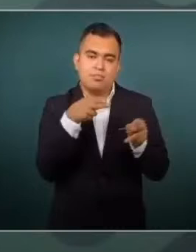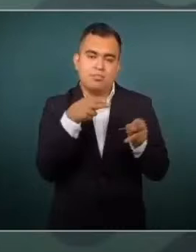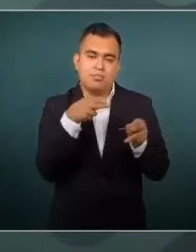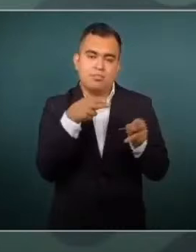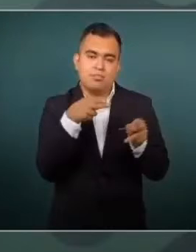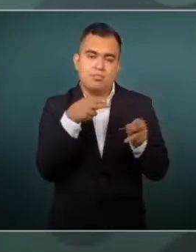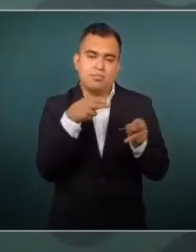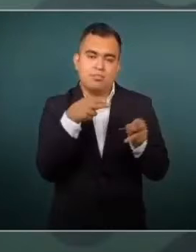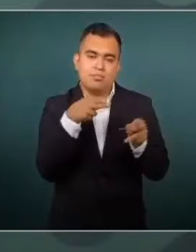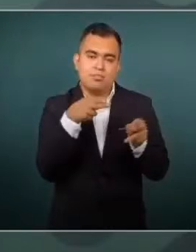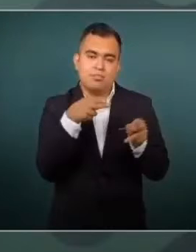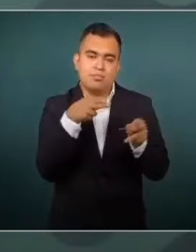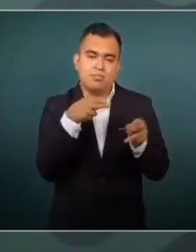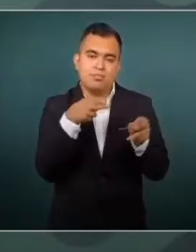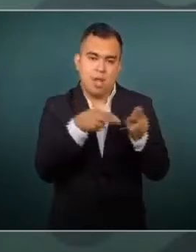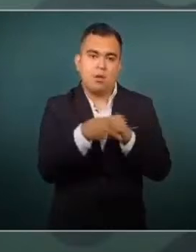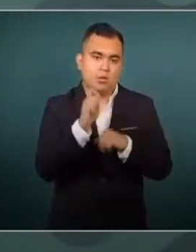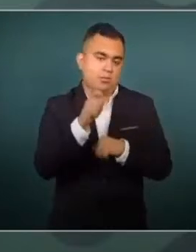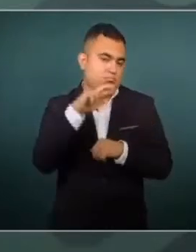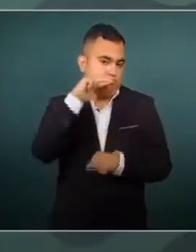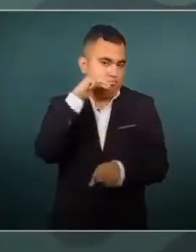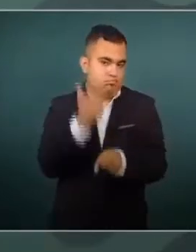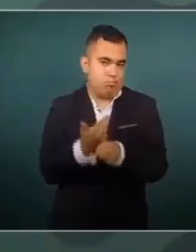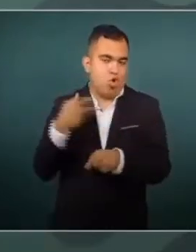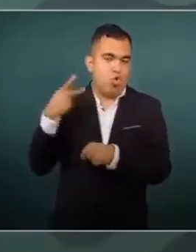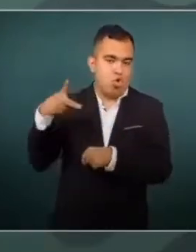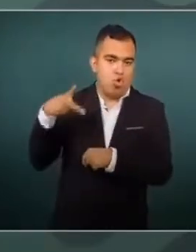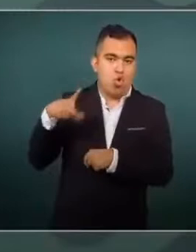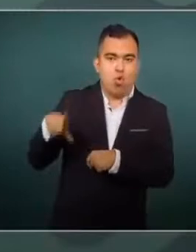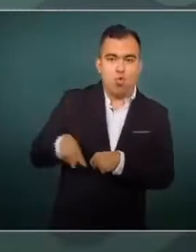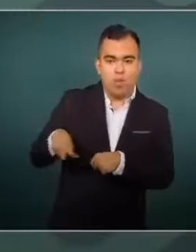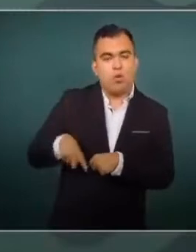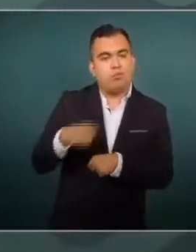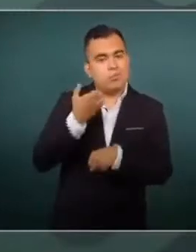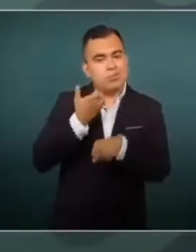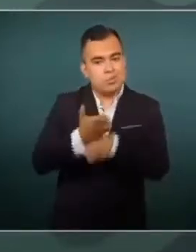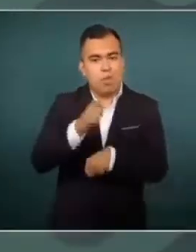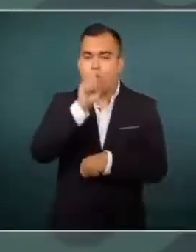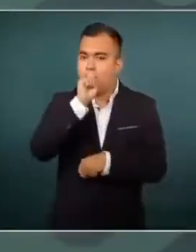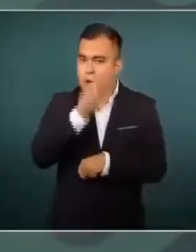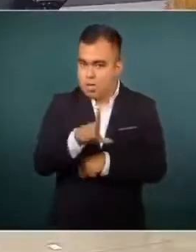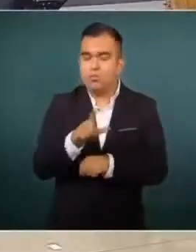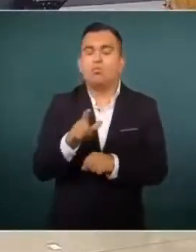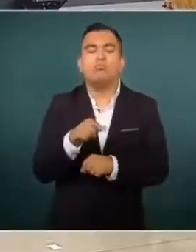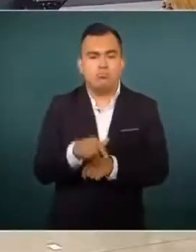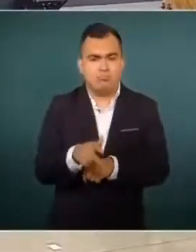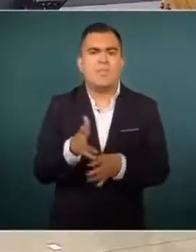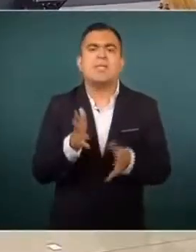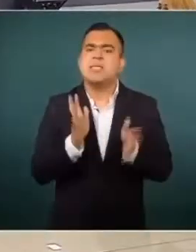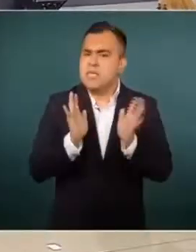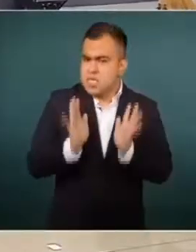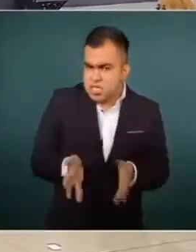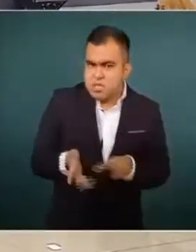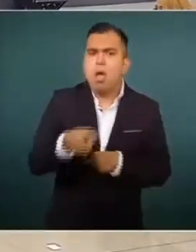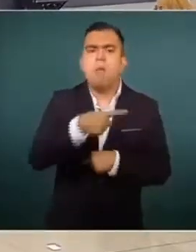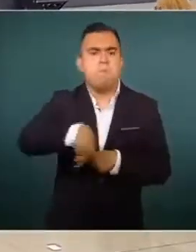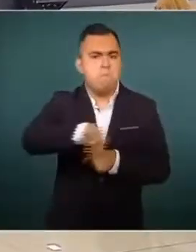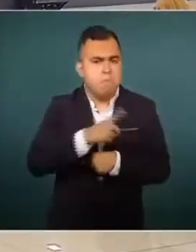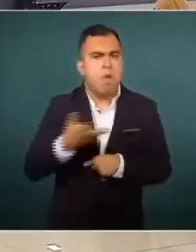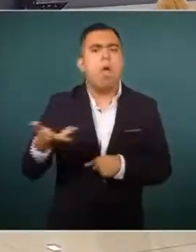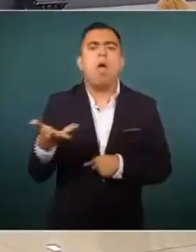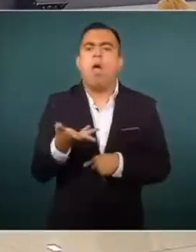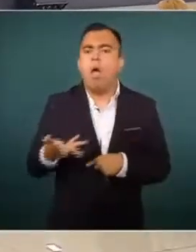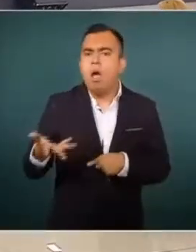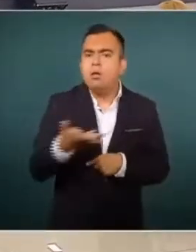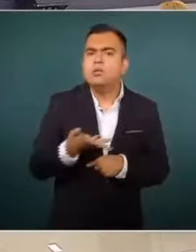each governor or government. Ya se están haciendo